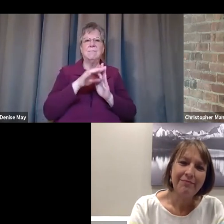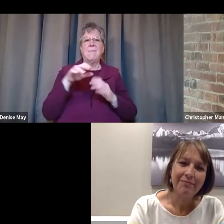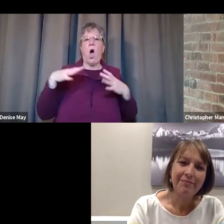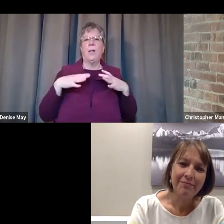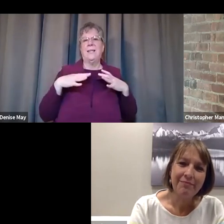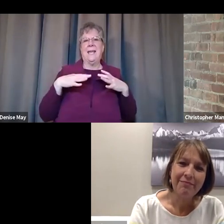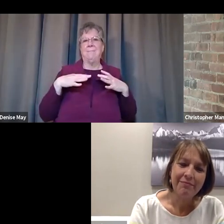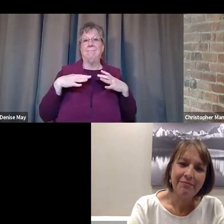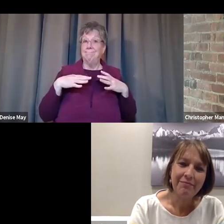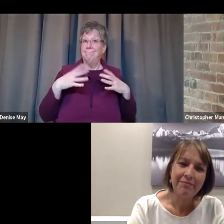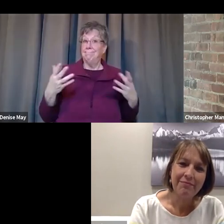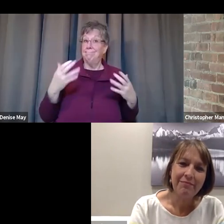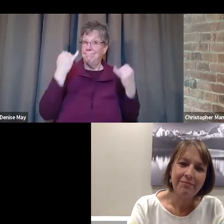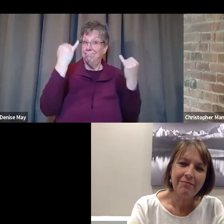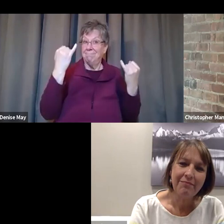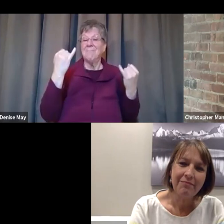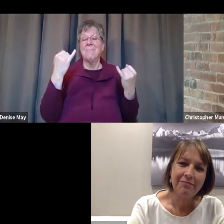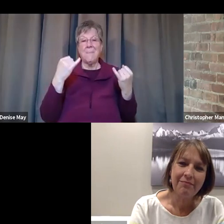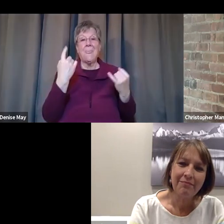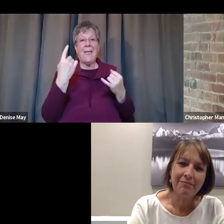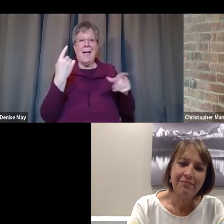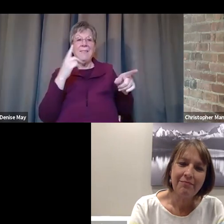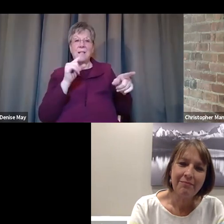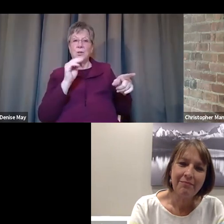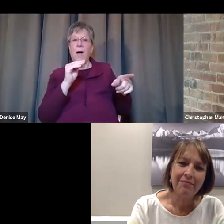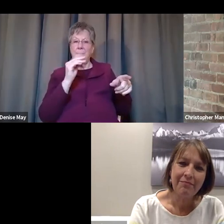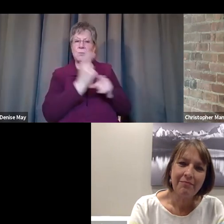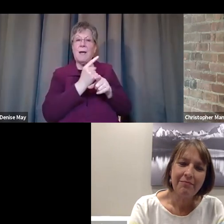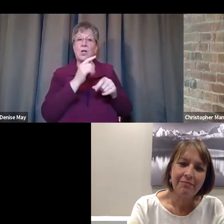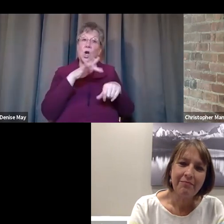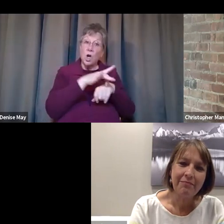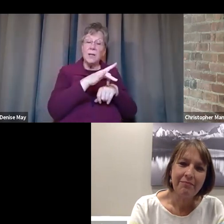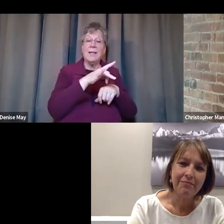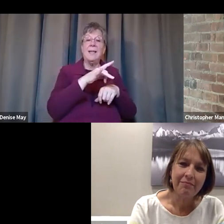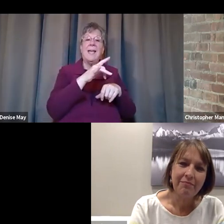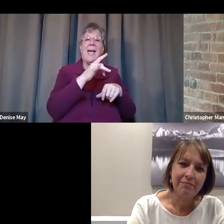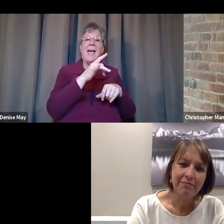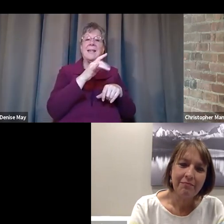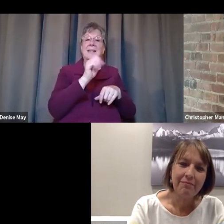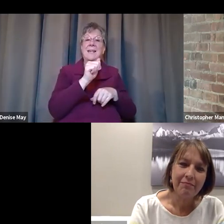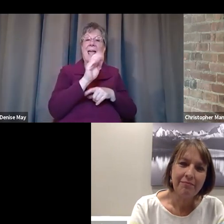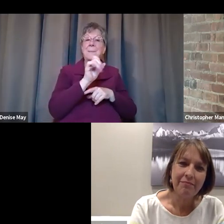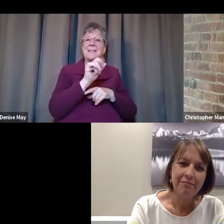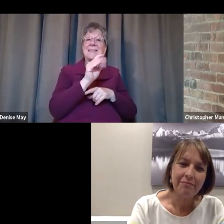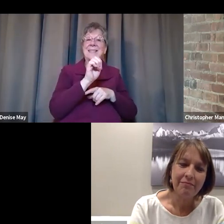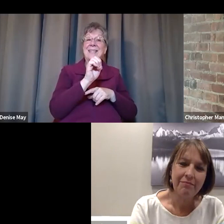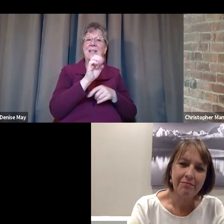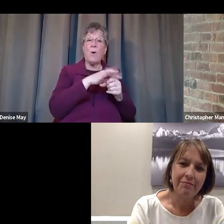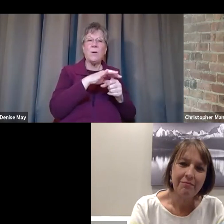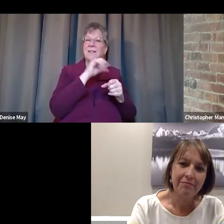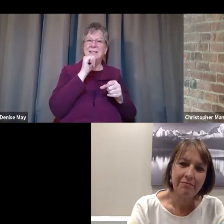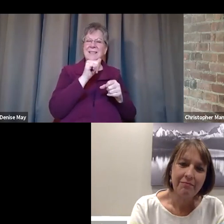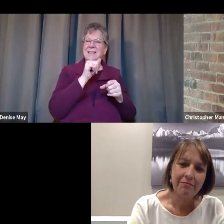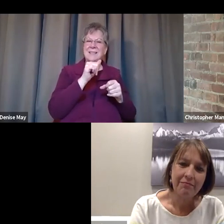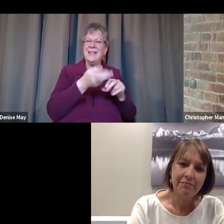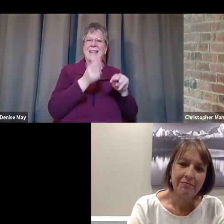I think that one of the reasons that Tom's correct, early and absentee voting don't seem to increase turnout by very much. And my colleague at the